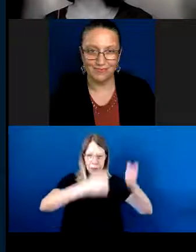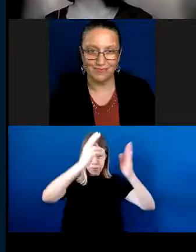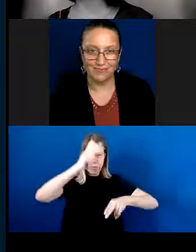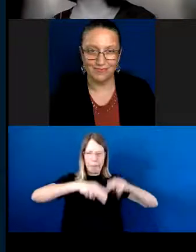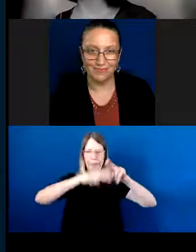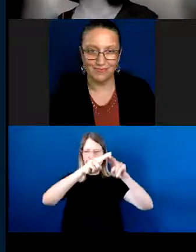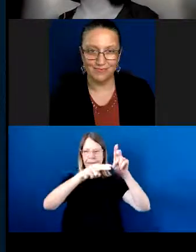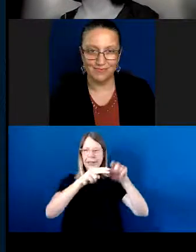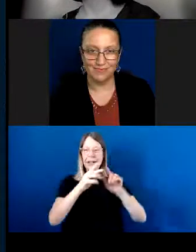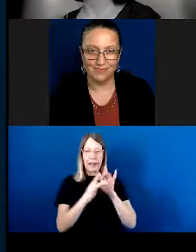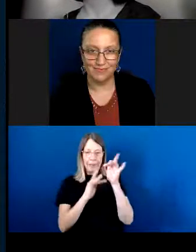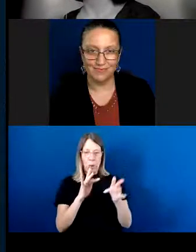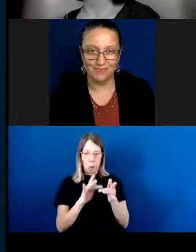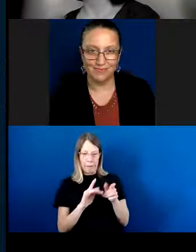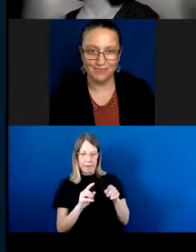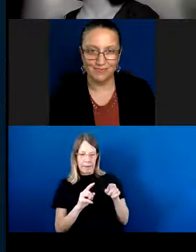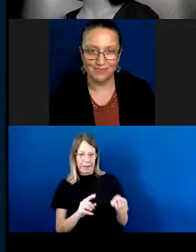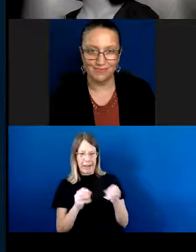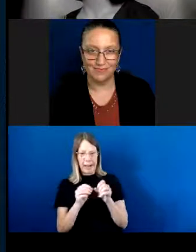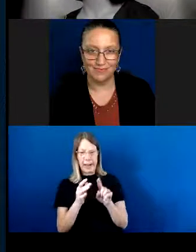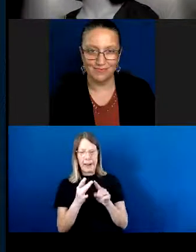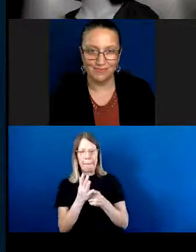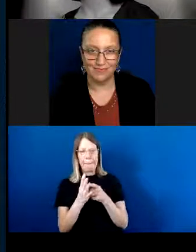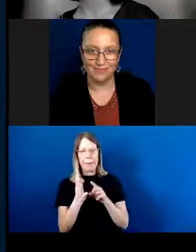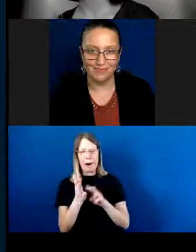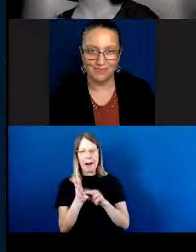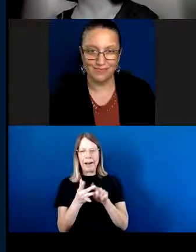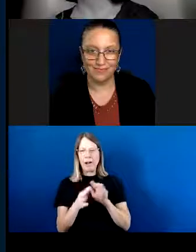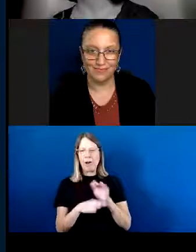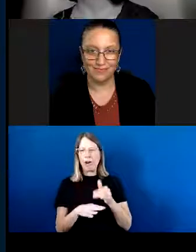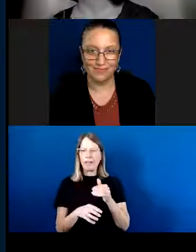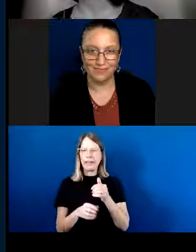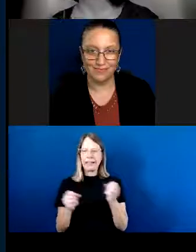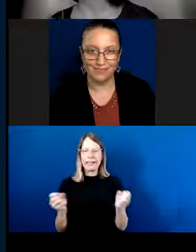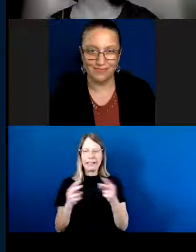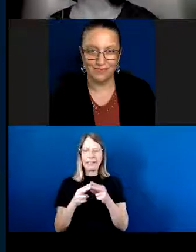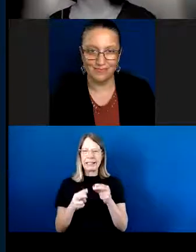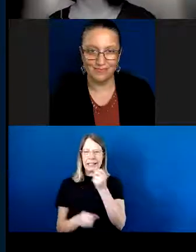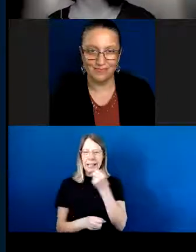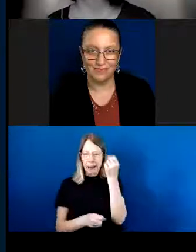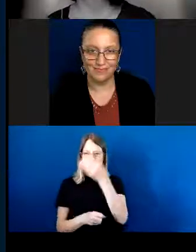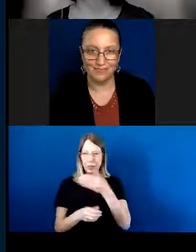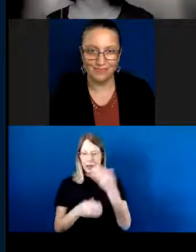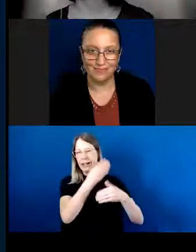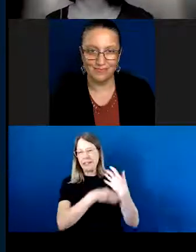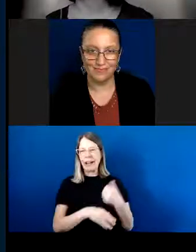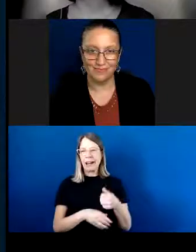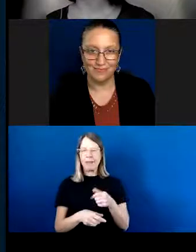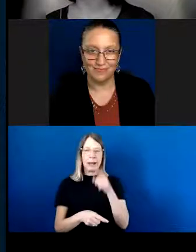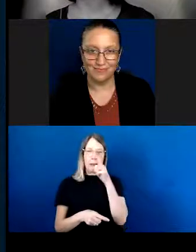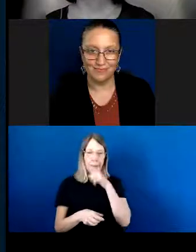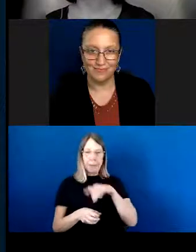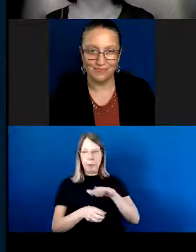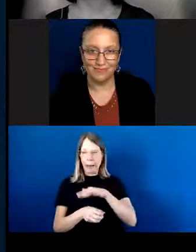website Barani, Sydney's Aboriginal History, which provides histories of people, places and events in the City of Sydney local government area that